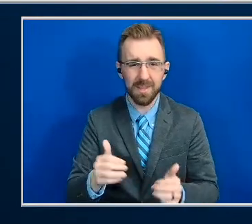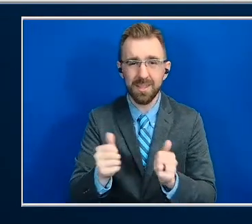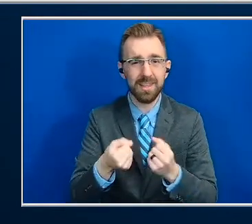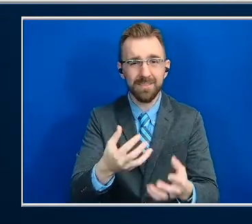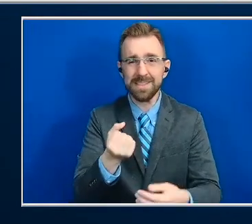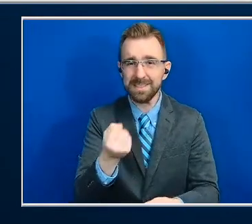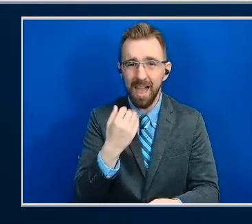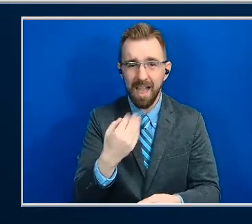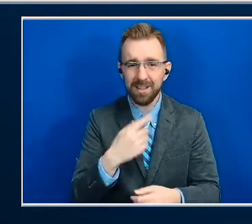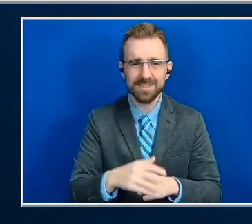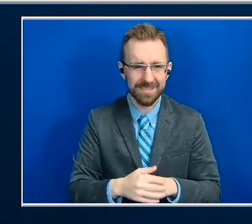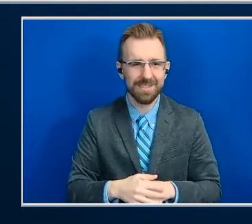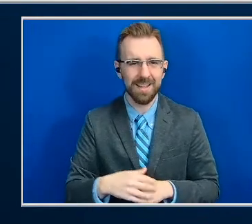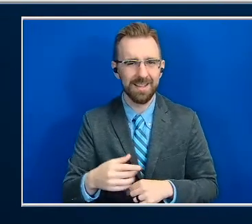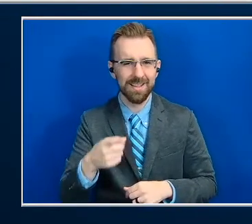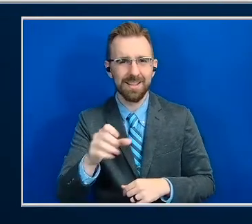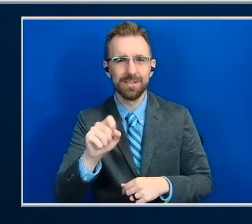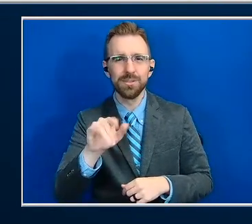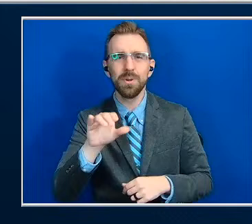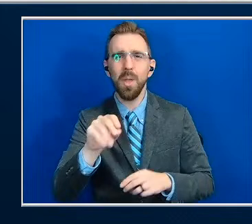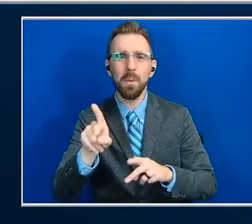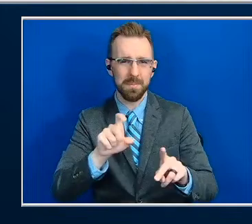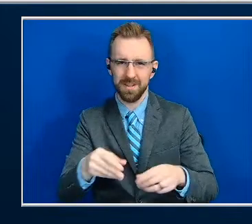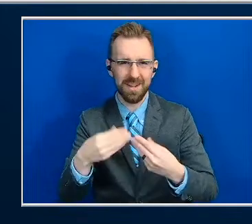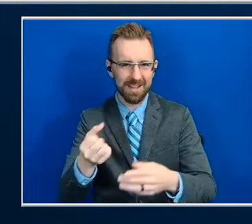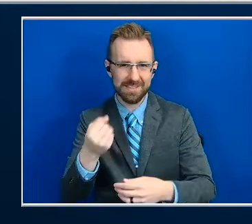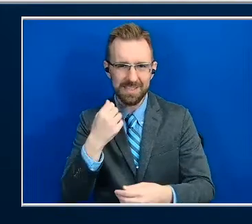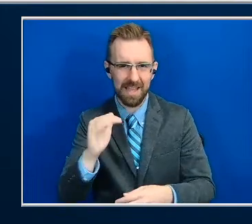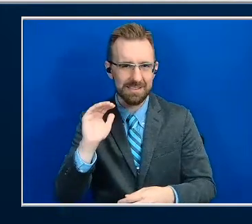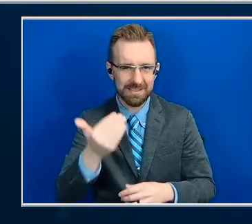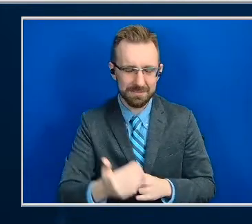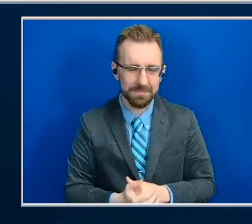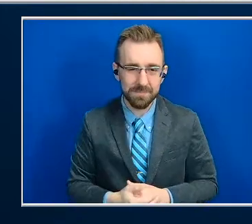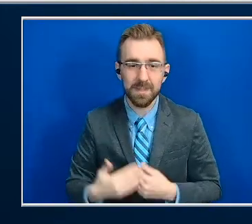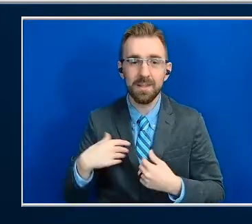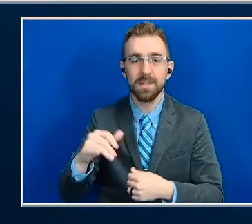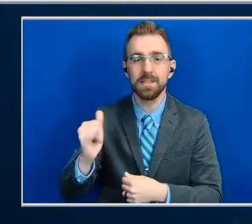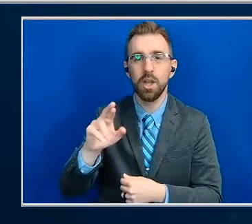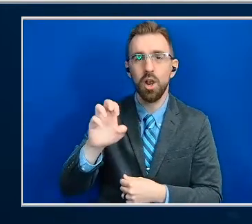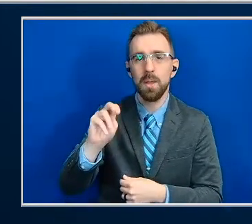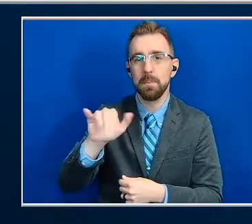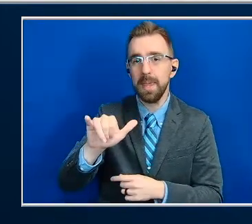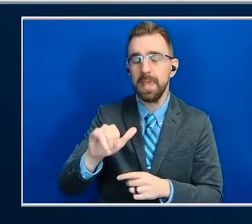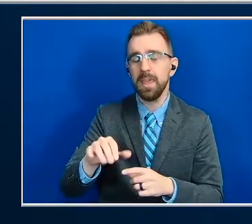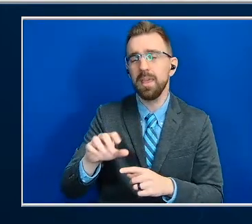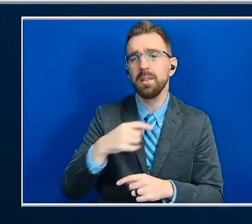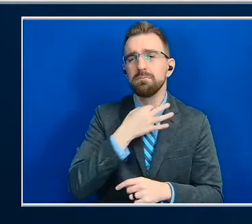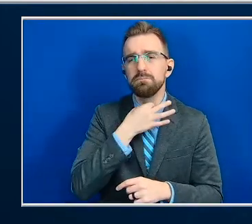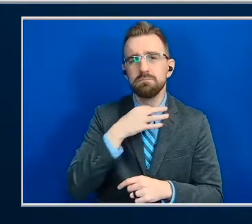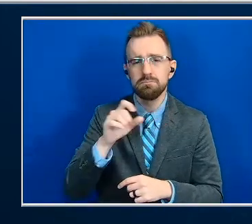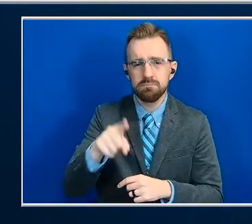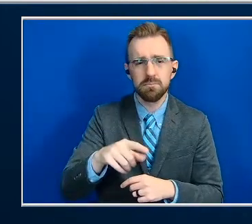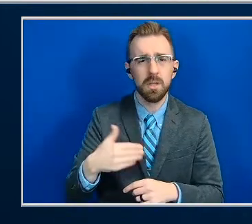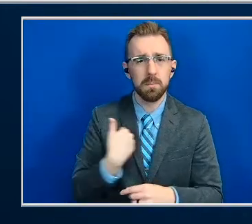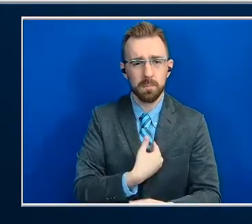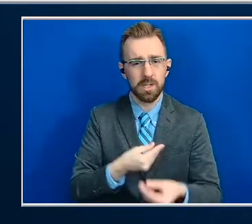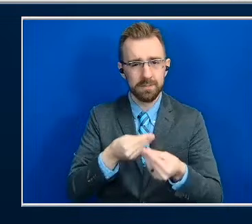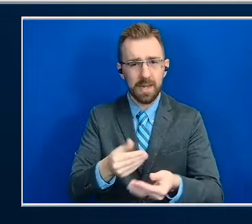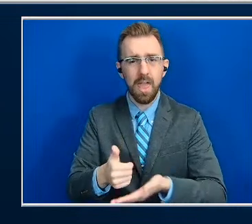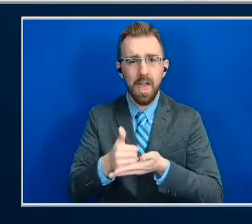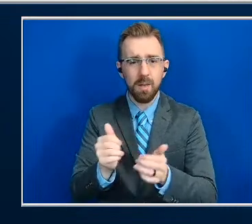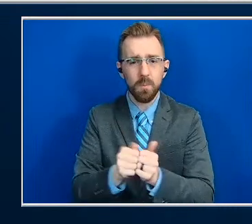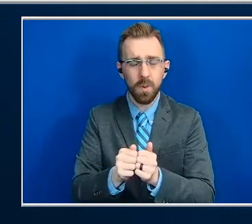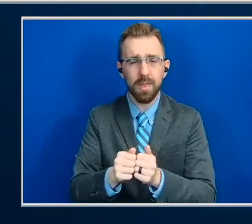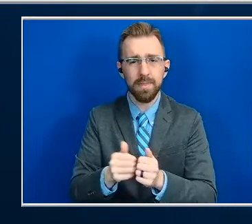what I'm saying. We have some great questions coming in. We have one from Jeremy Yenser. Jeremy wants to know, does breastfeeding help with postpartum